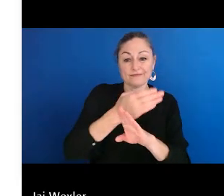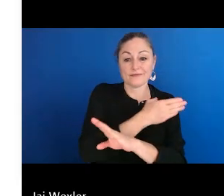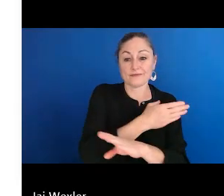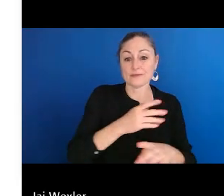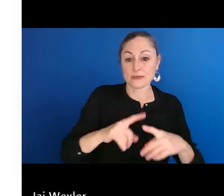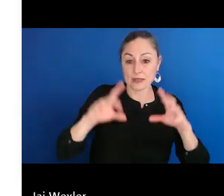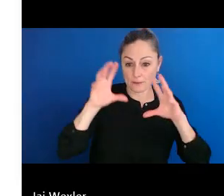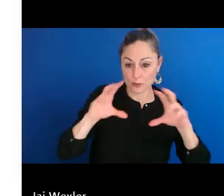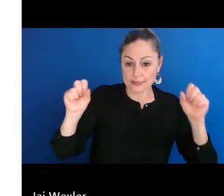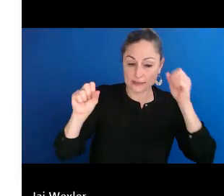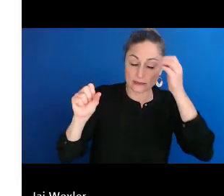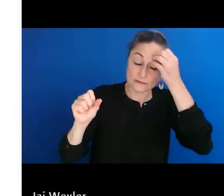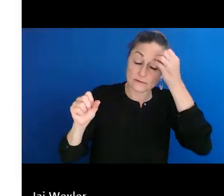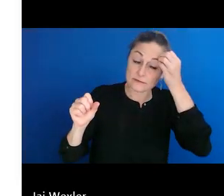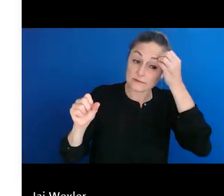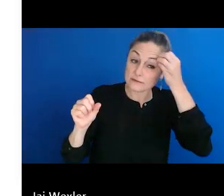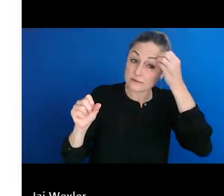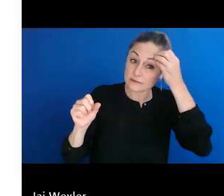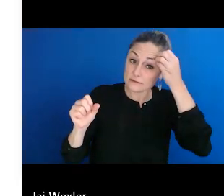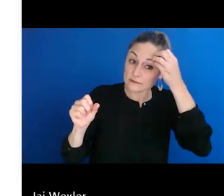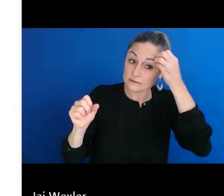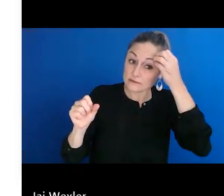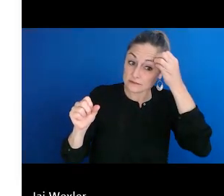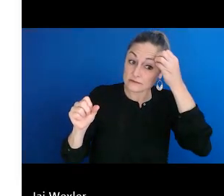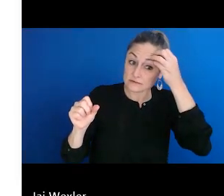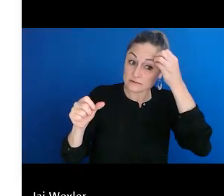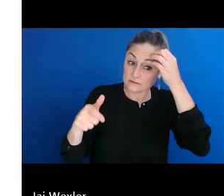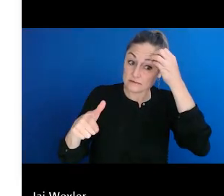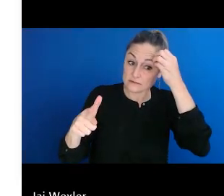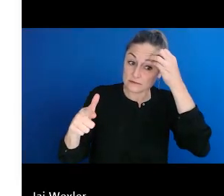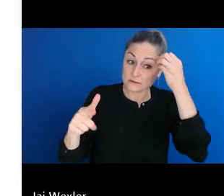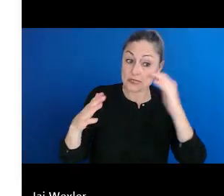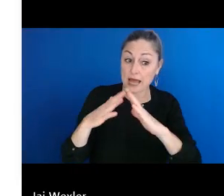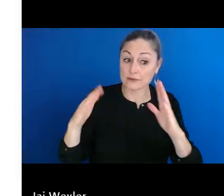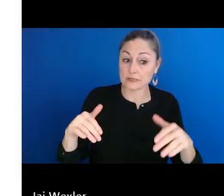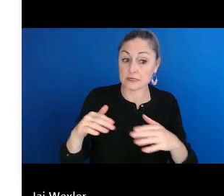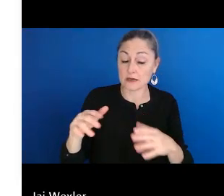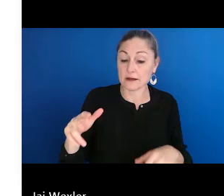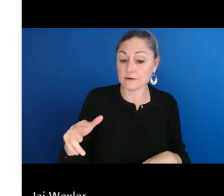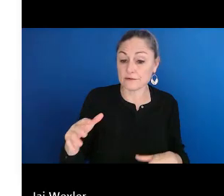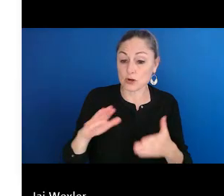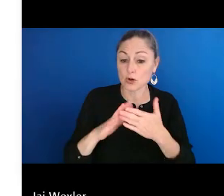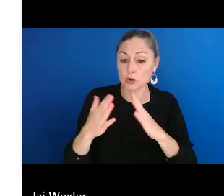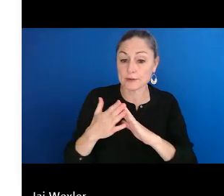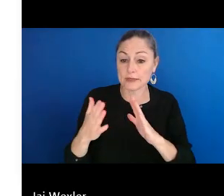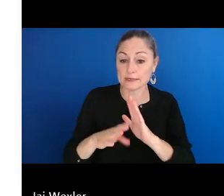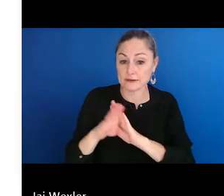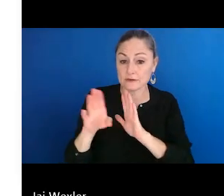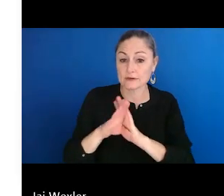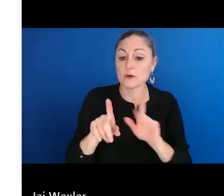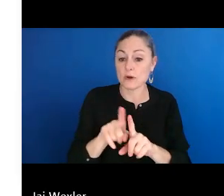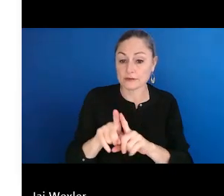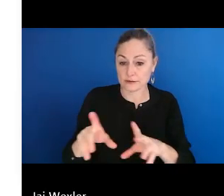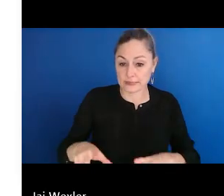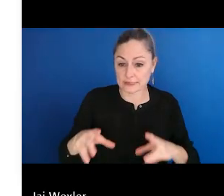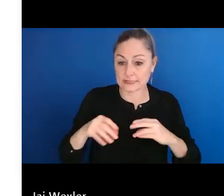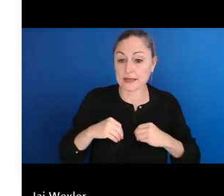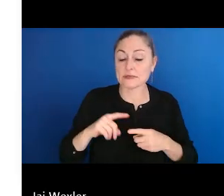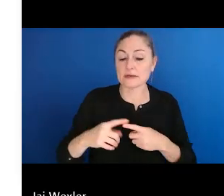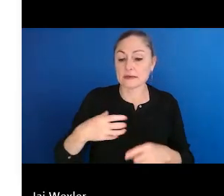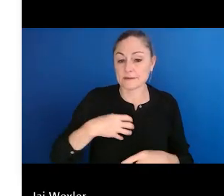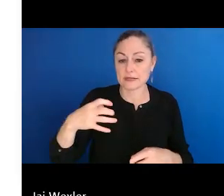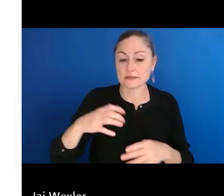administrations, the U.S. Department of Housing and Urban Development also accepted complaints on sexual orientation